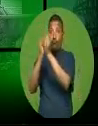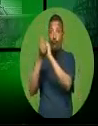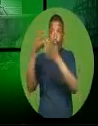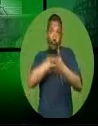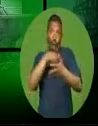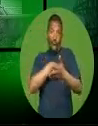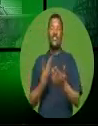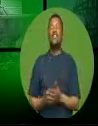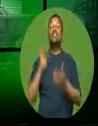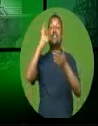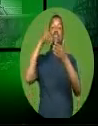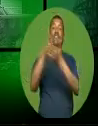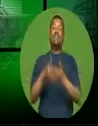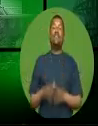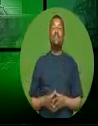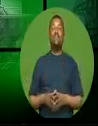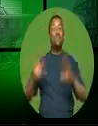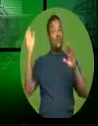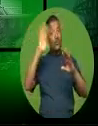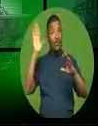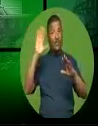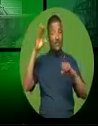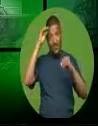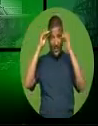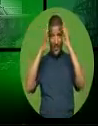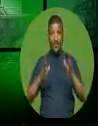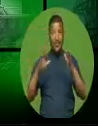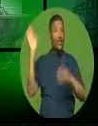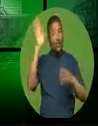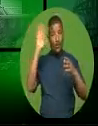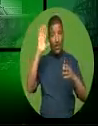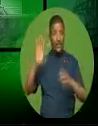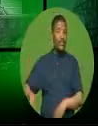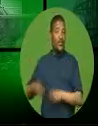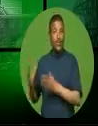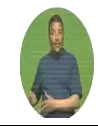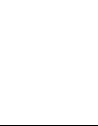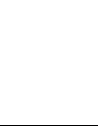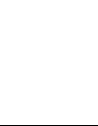Until then, goodbye teacher, goodbye students.